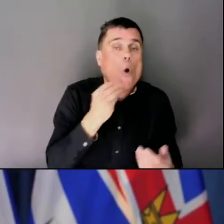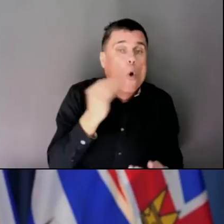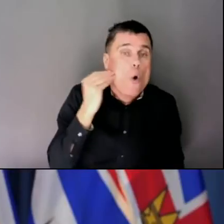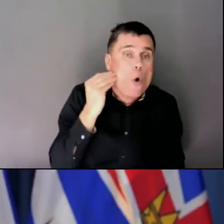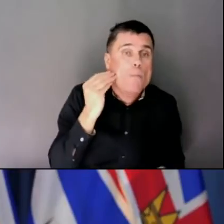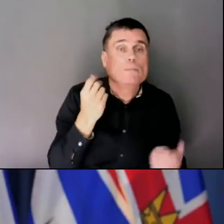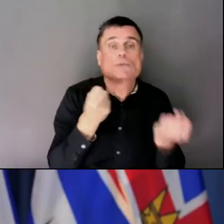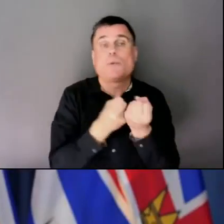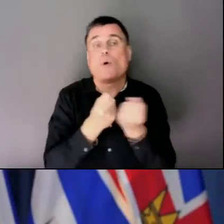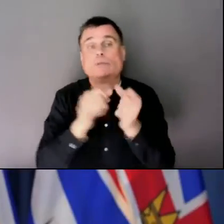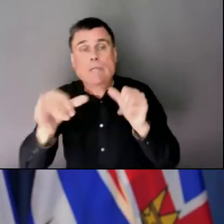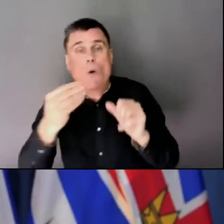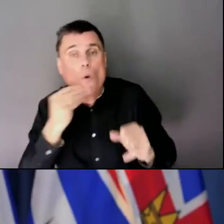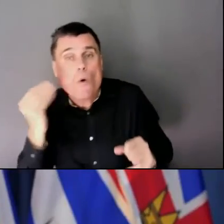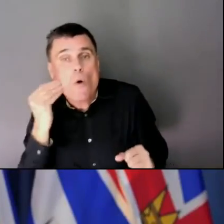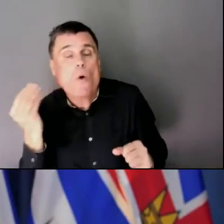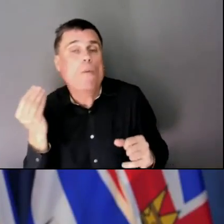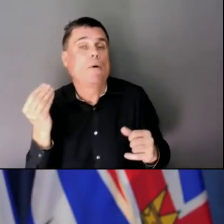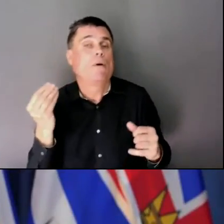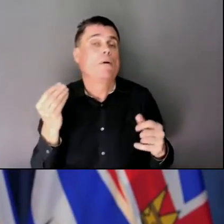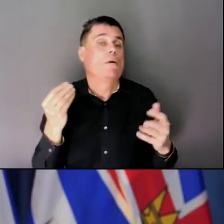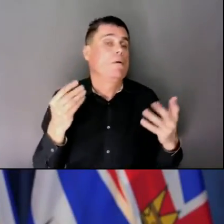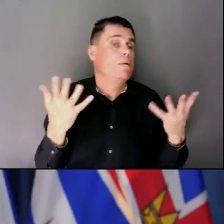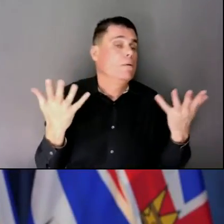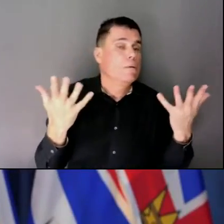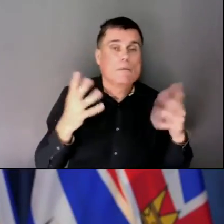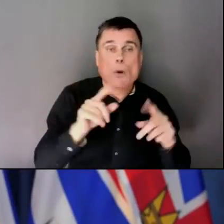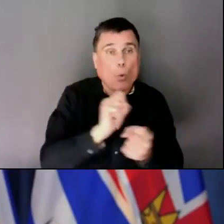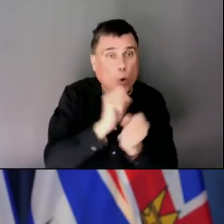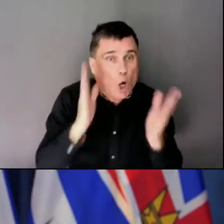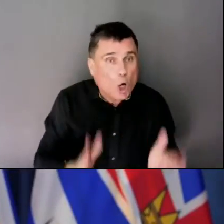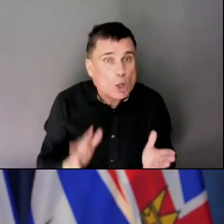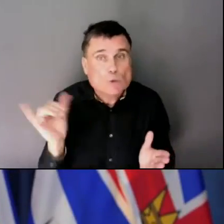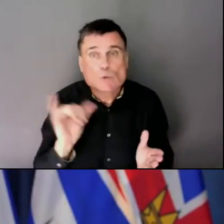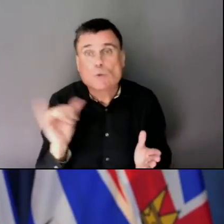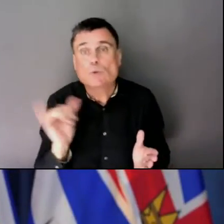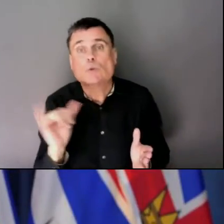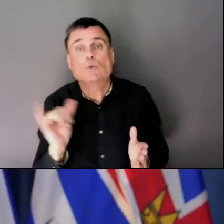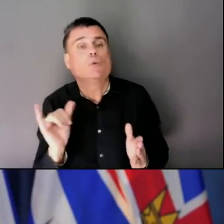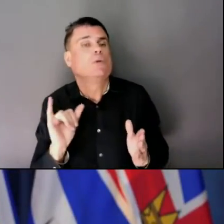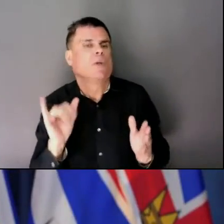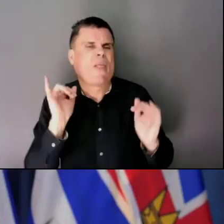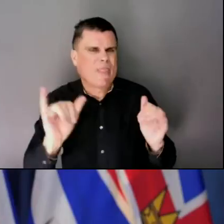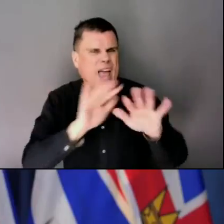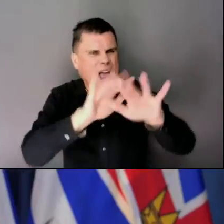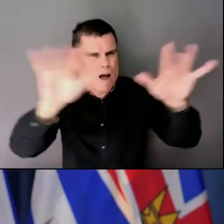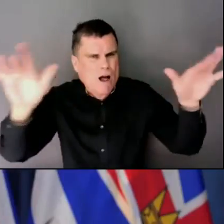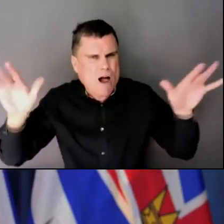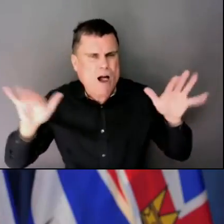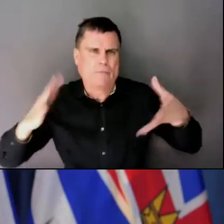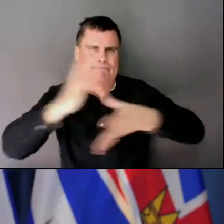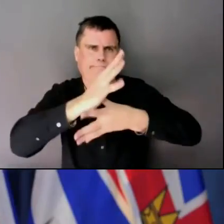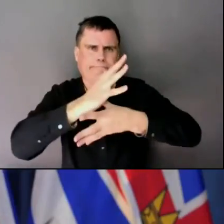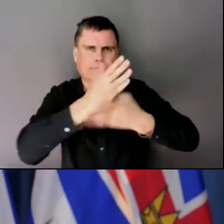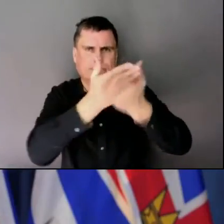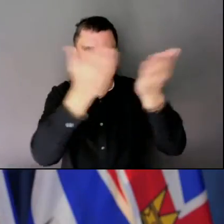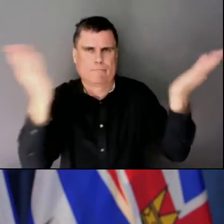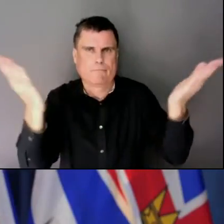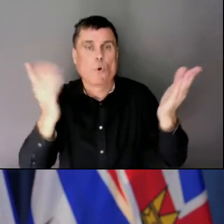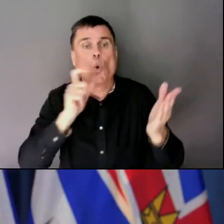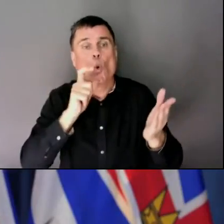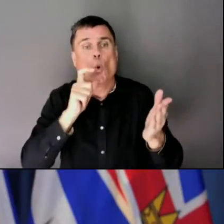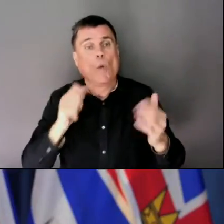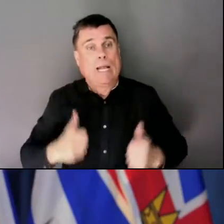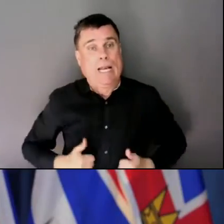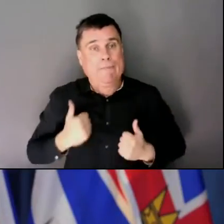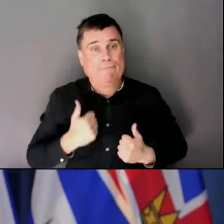well. So those are the reasons why there's different categories. I know that in all assisted living facilities that are in